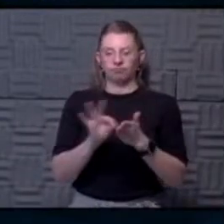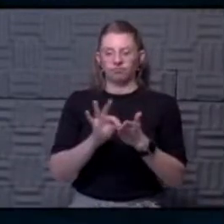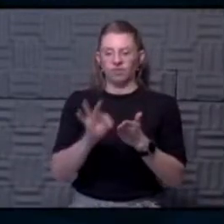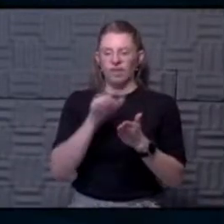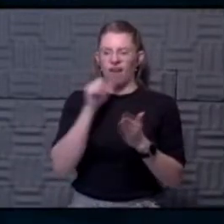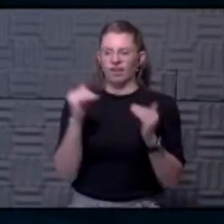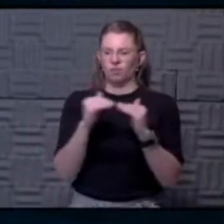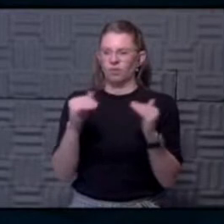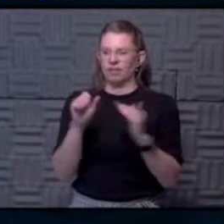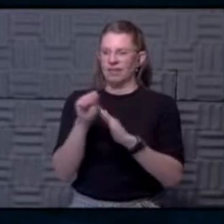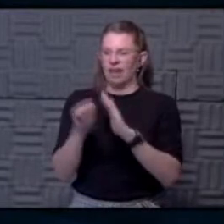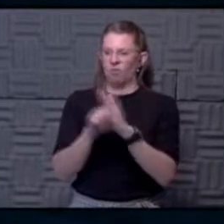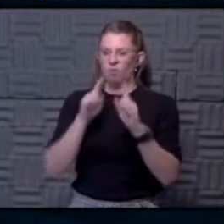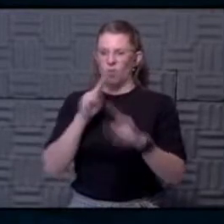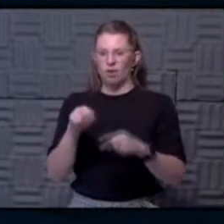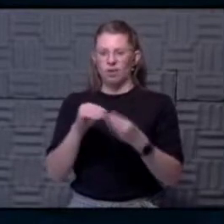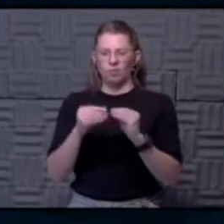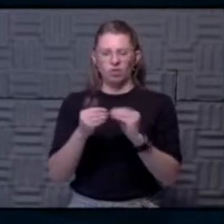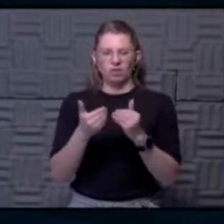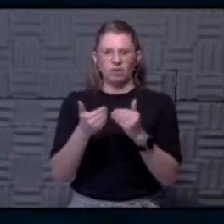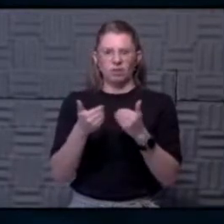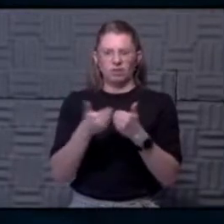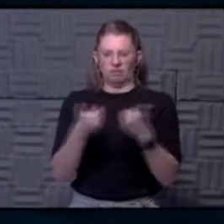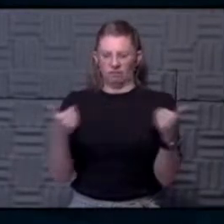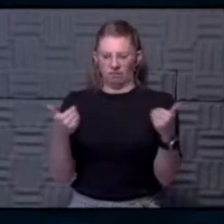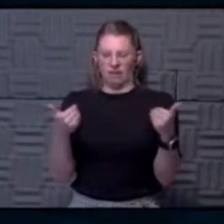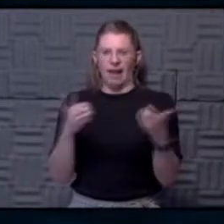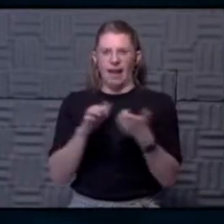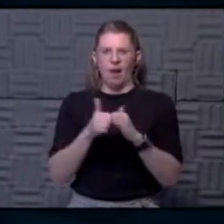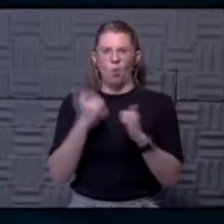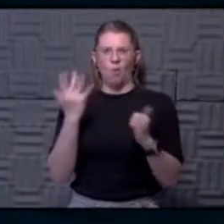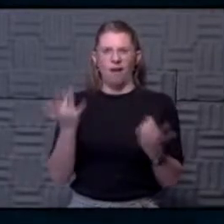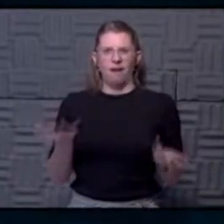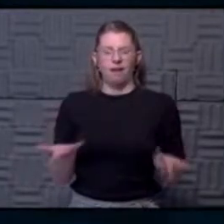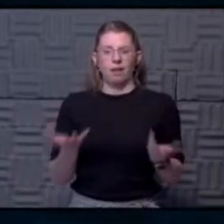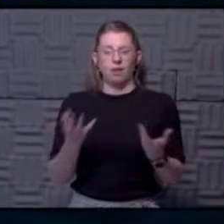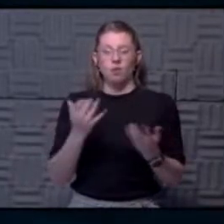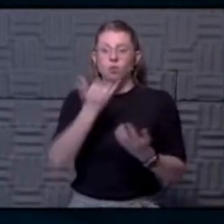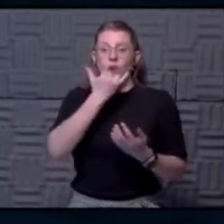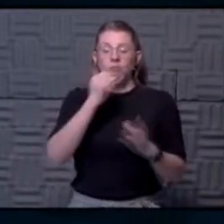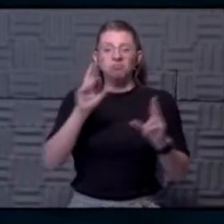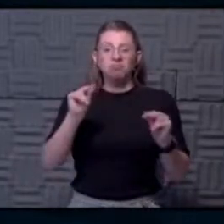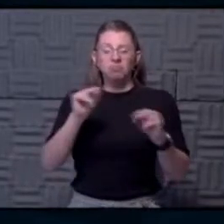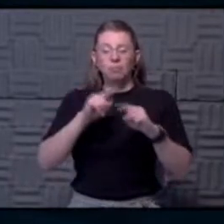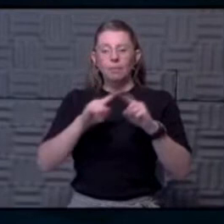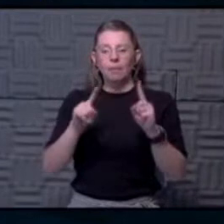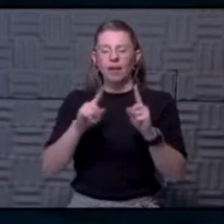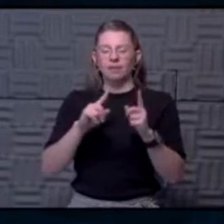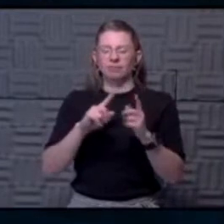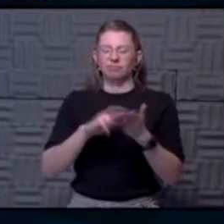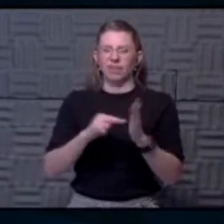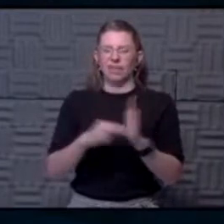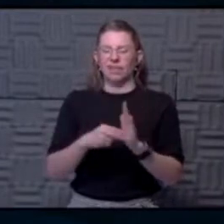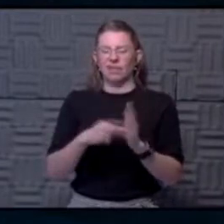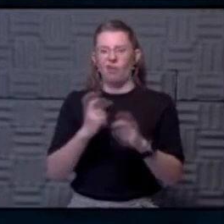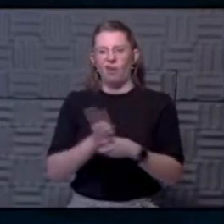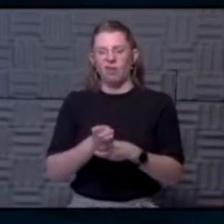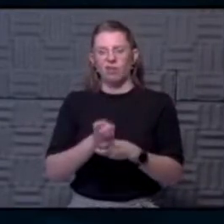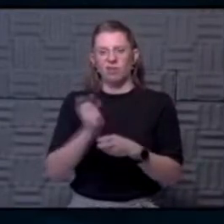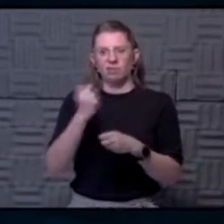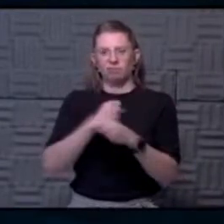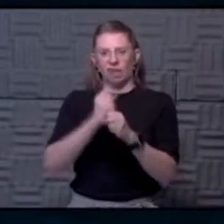reported numbers. And why is there this gap? And so anyway, it doesn't mean there's anything wrong there. It just simply means it's a little bit hard to make sense of. So here are the Kansas